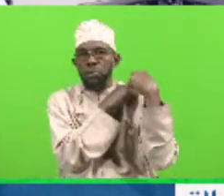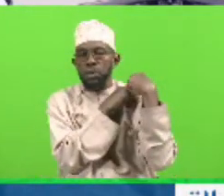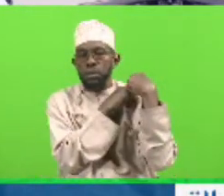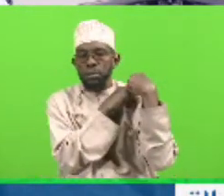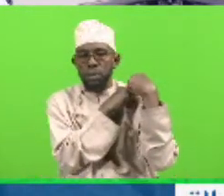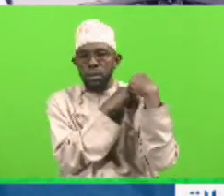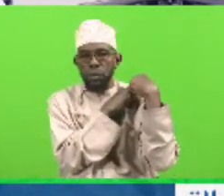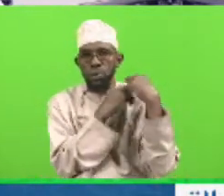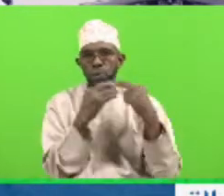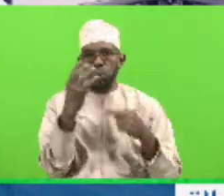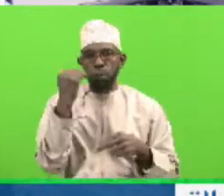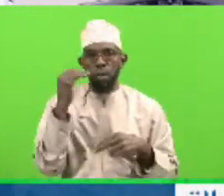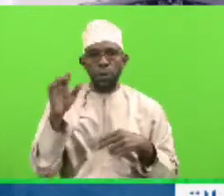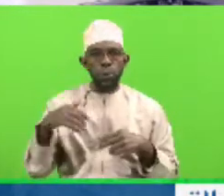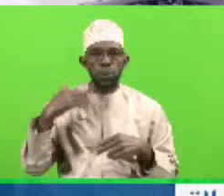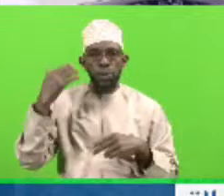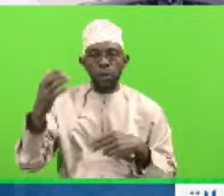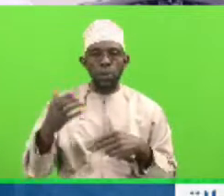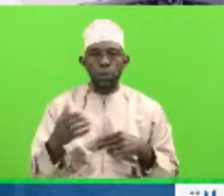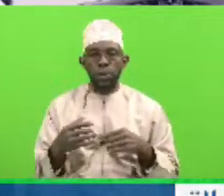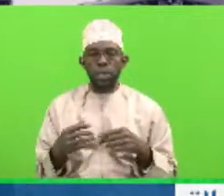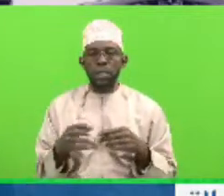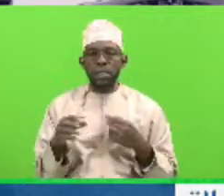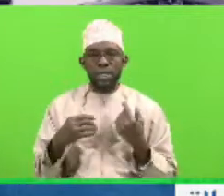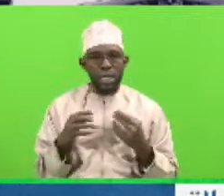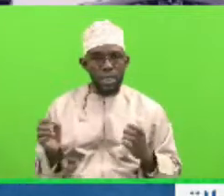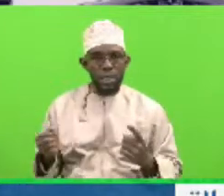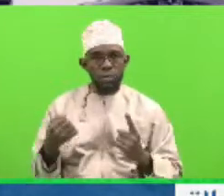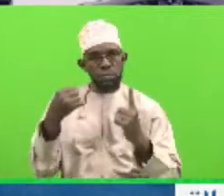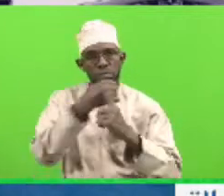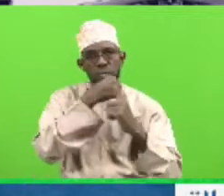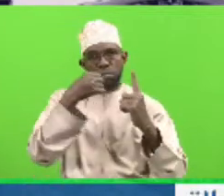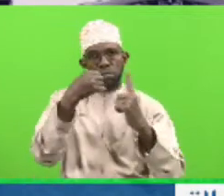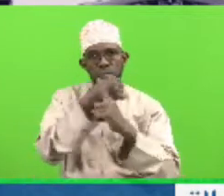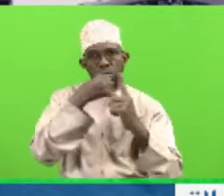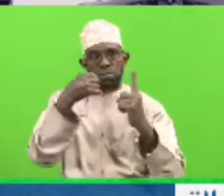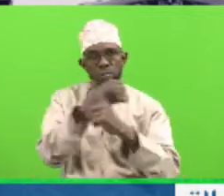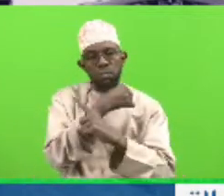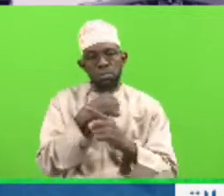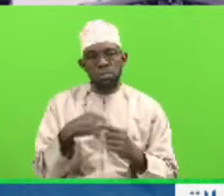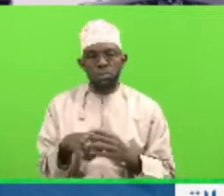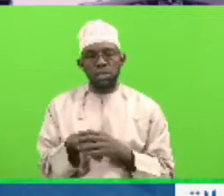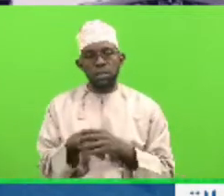And that's why we've always advocated for this statement.